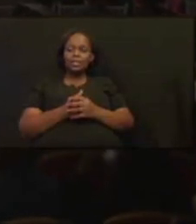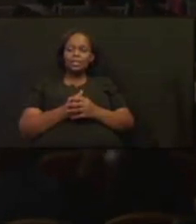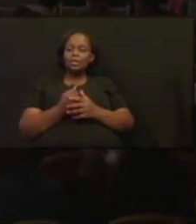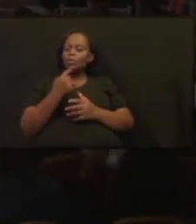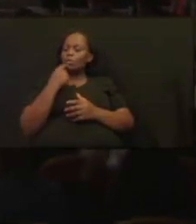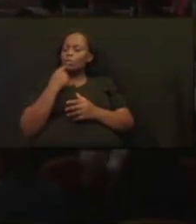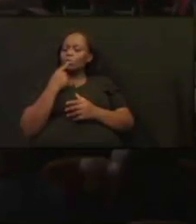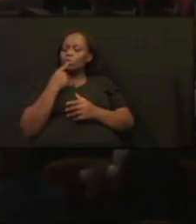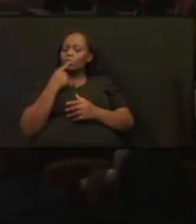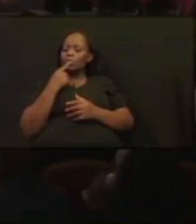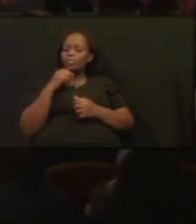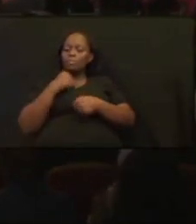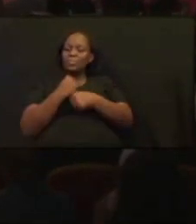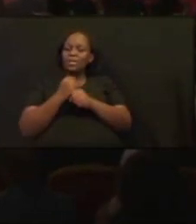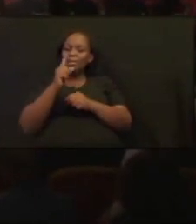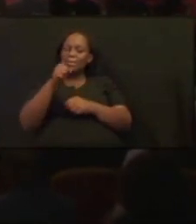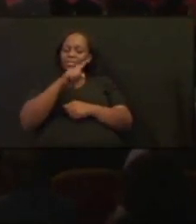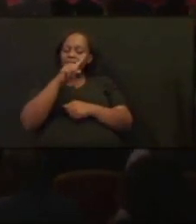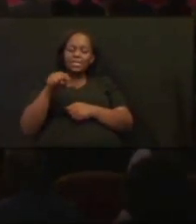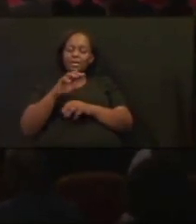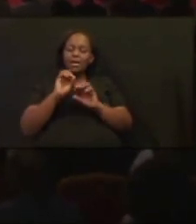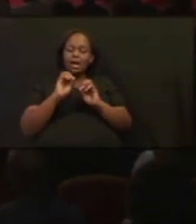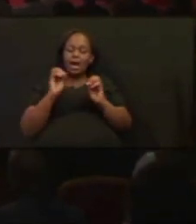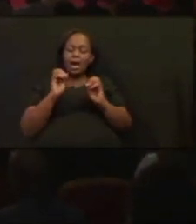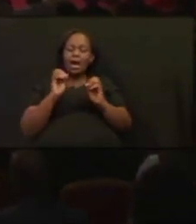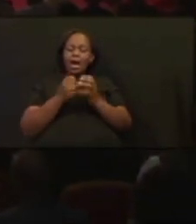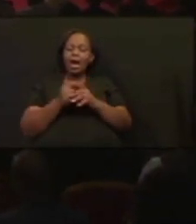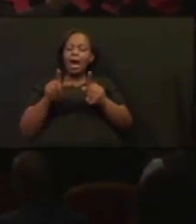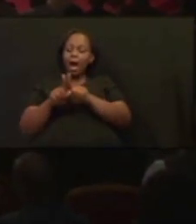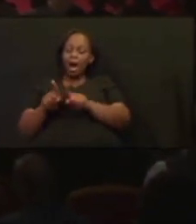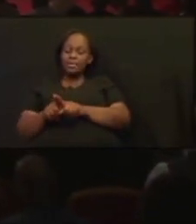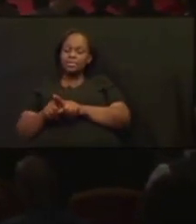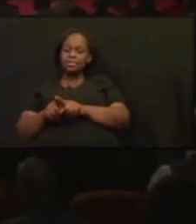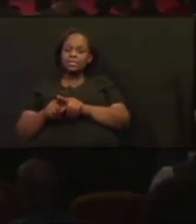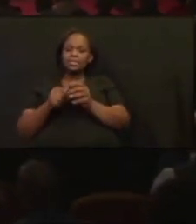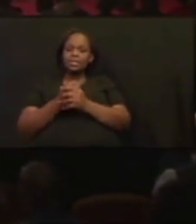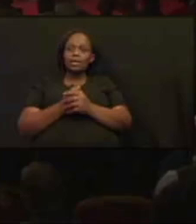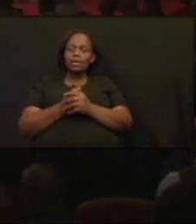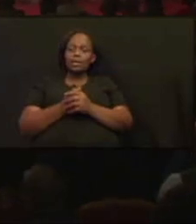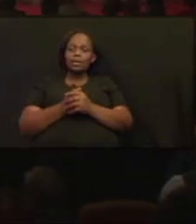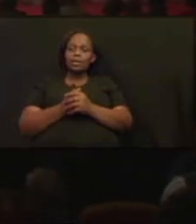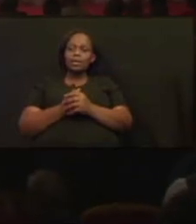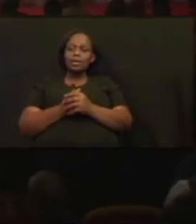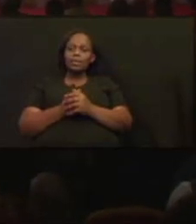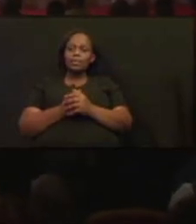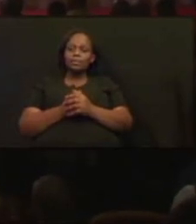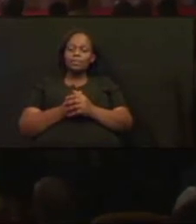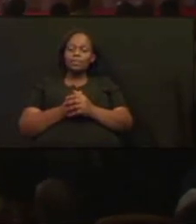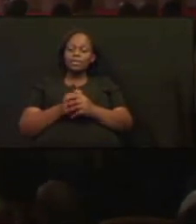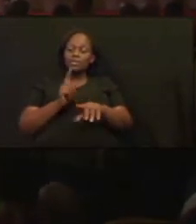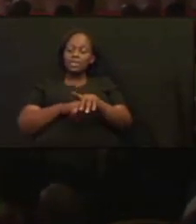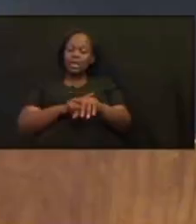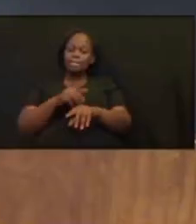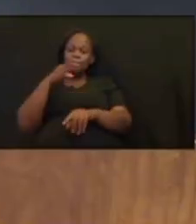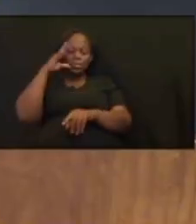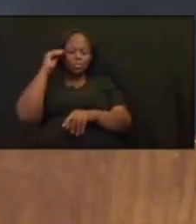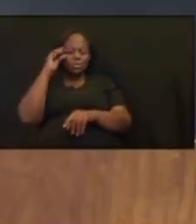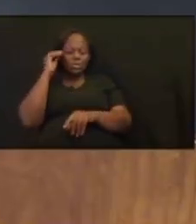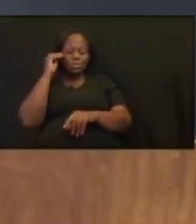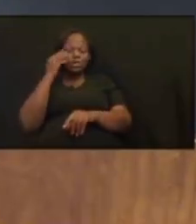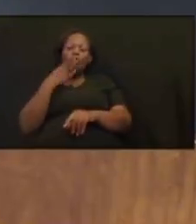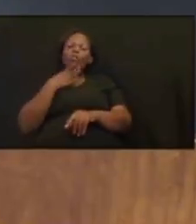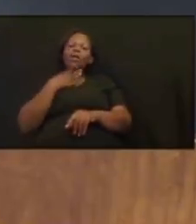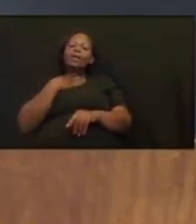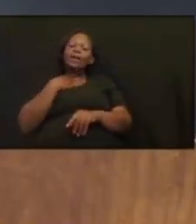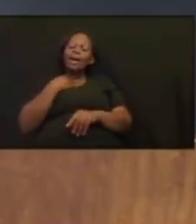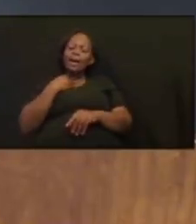did, tried to do to Moses. Remember, when Moses advocated the exodus of Israel from Egypt, Pharaoh said, all right, we'll